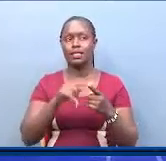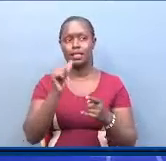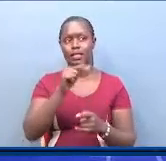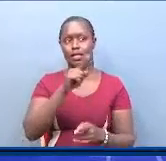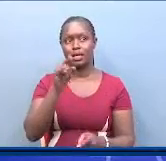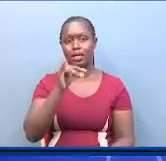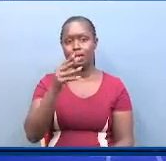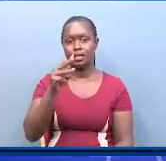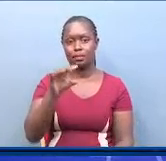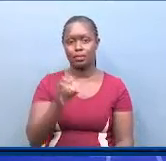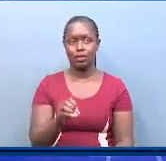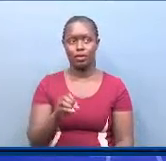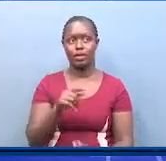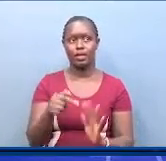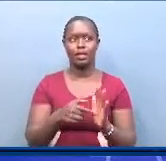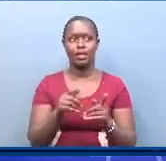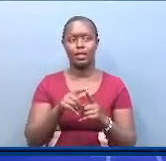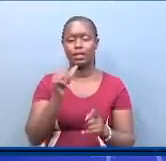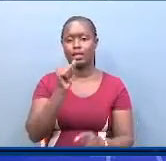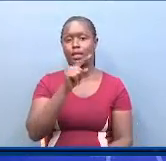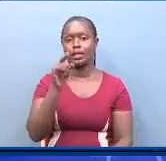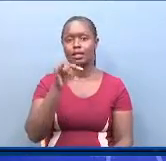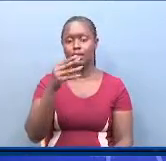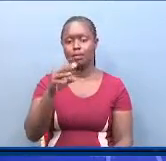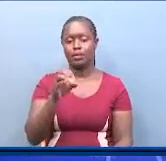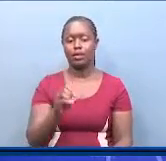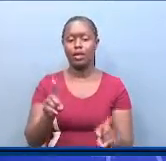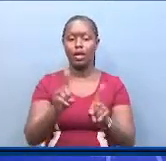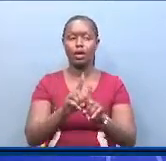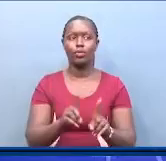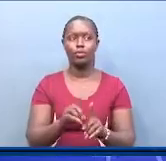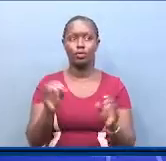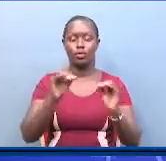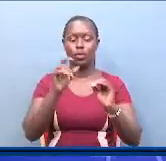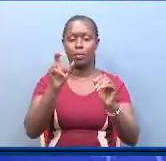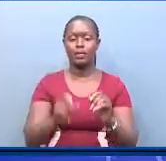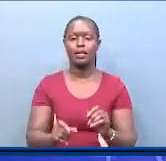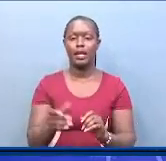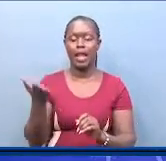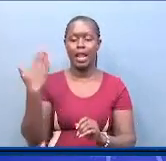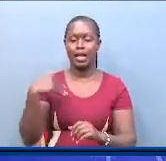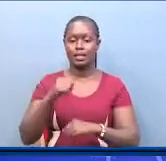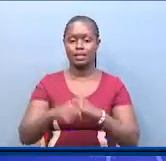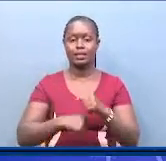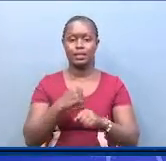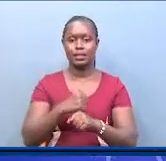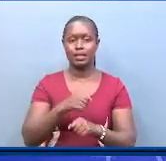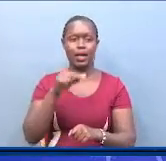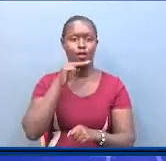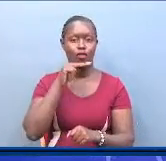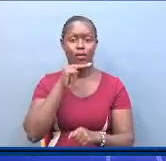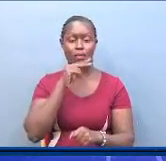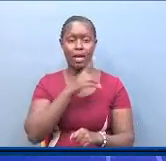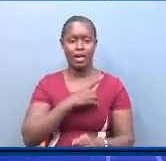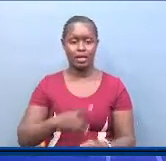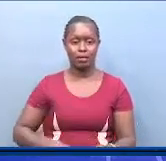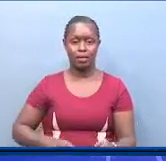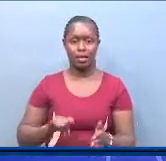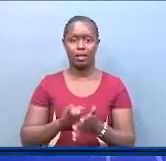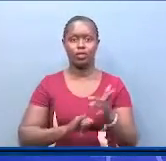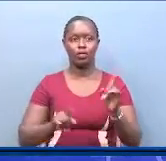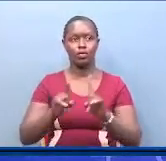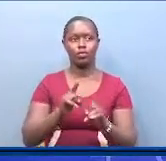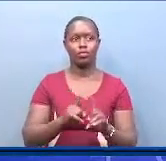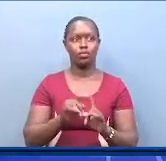Azimio. It is Azimio. And nobody, last year in November and December, it was looking